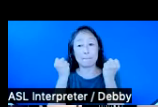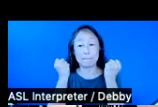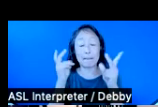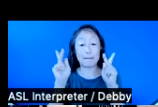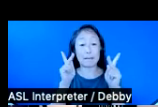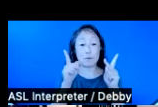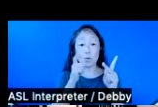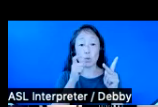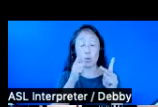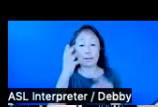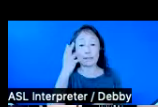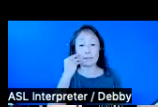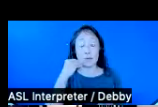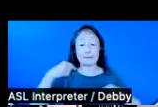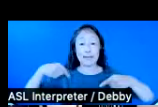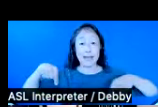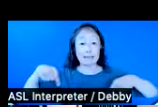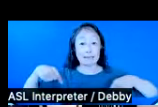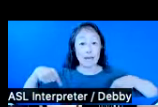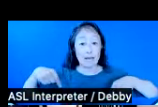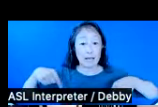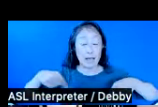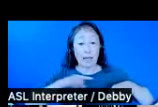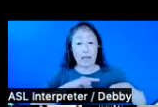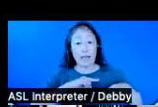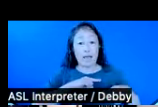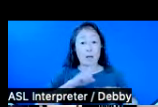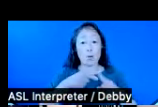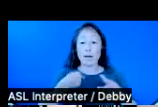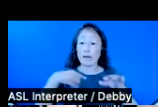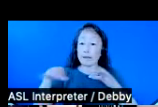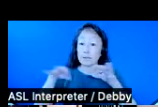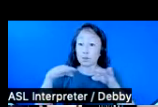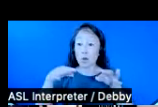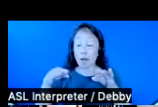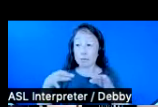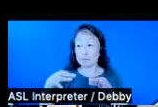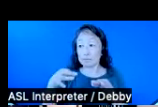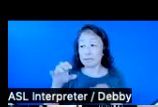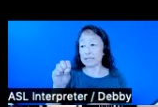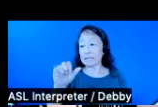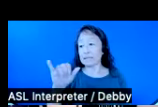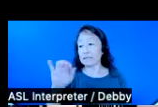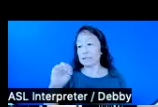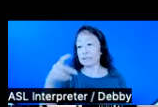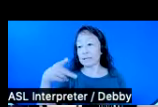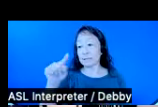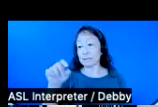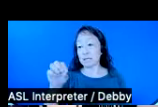were experiencing anxiety. And when I described the symptoms, as I've seen or witnessed or experienced them